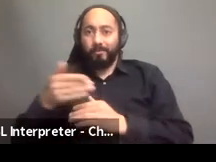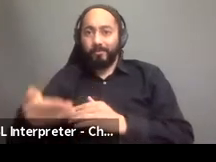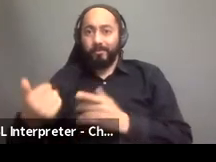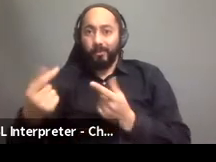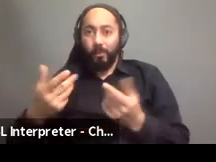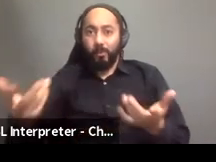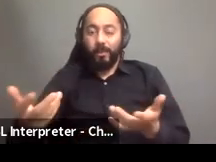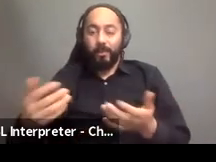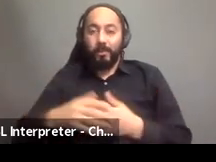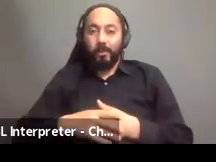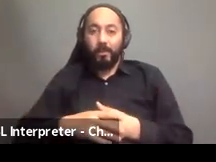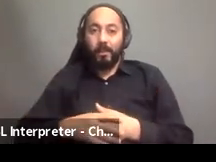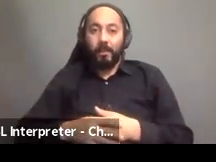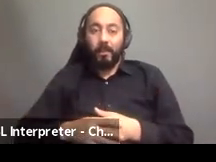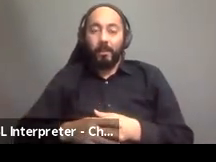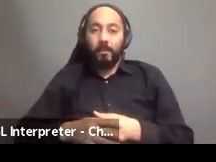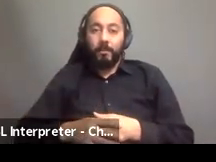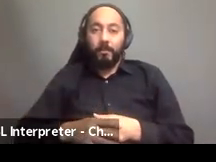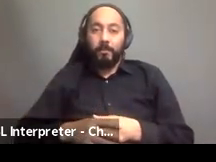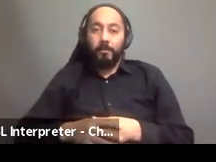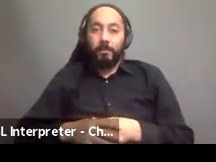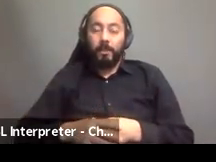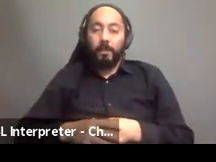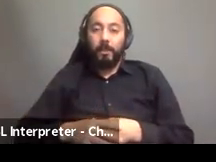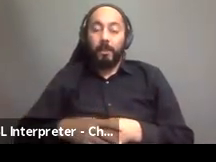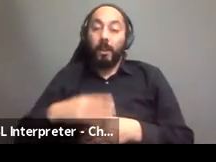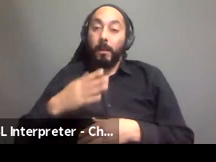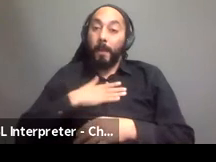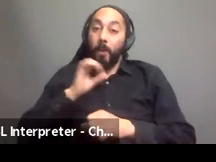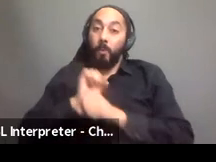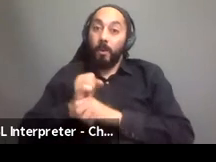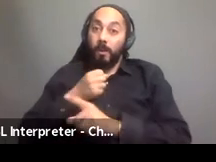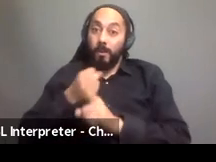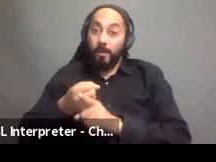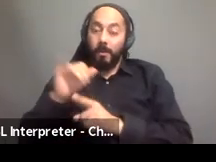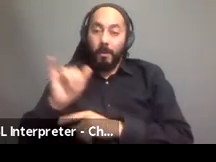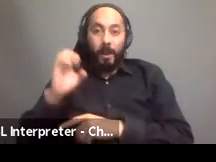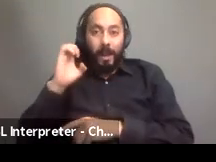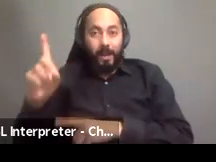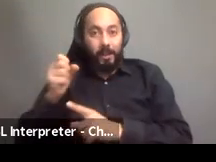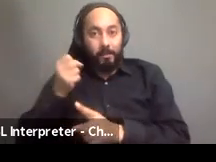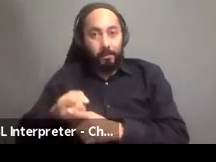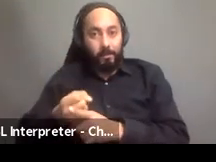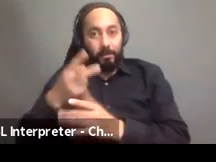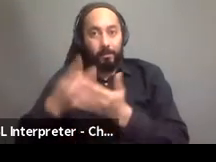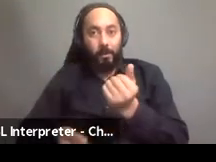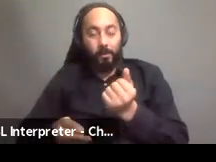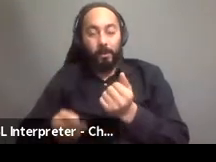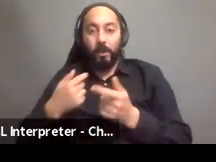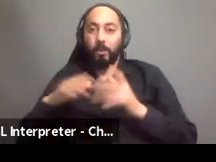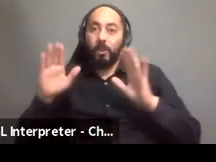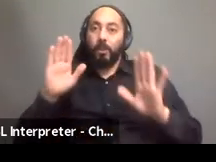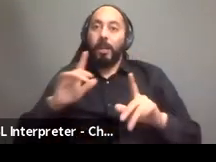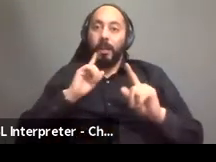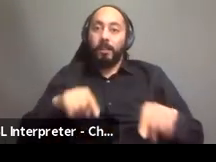Now not only is my work affected, so is my education. So those are great answers.